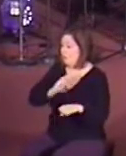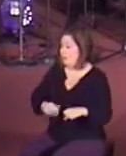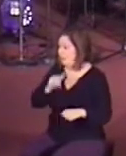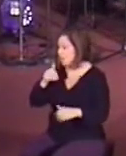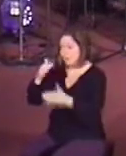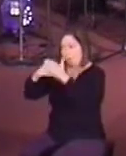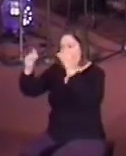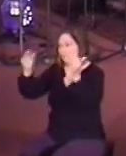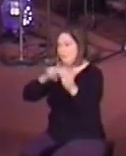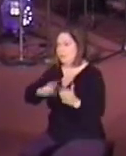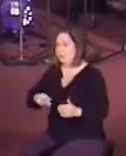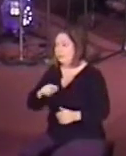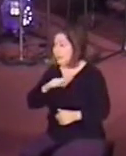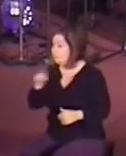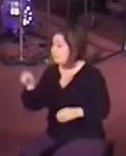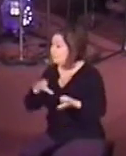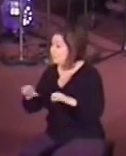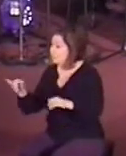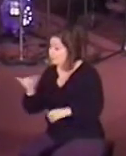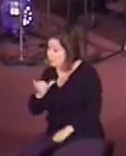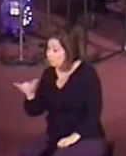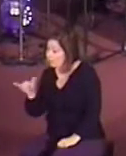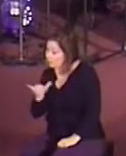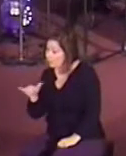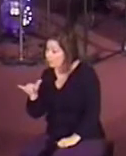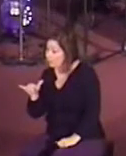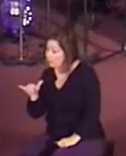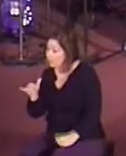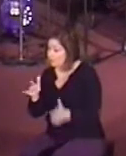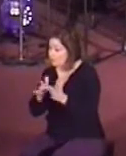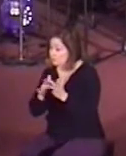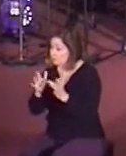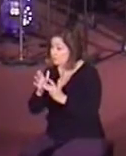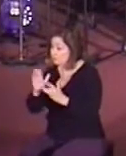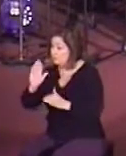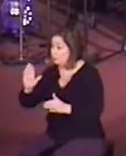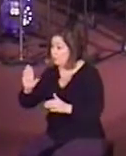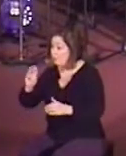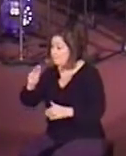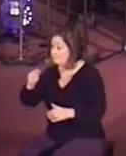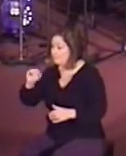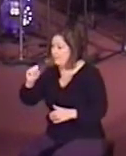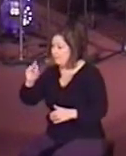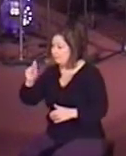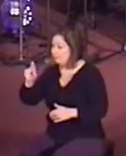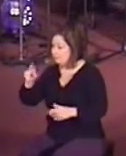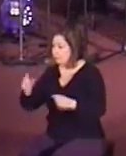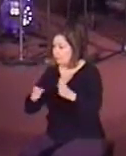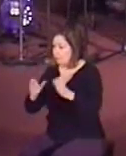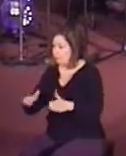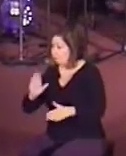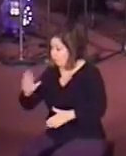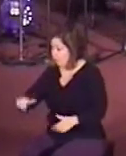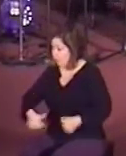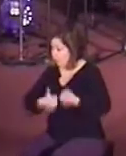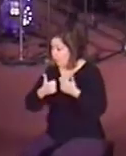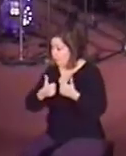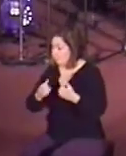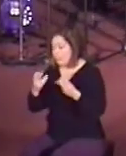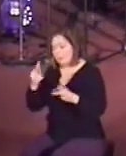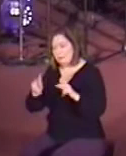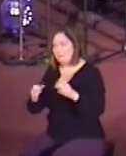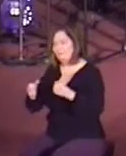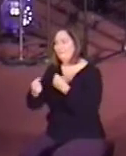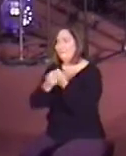this morning, have you done the very same thing? Is Jesus the master and the ruler of your life? You see, a lot of people